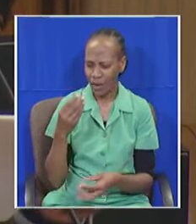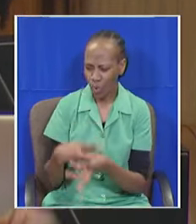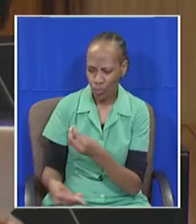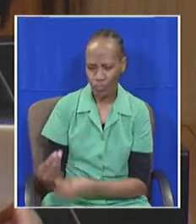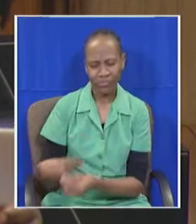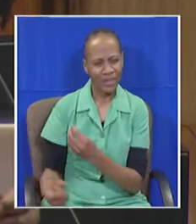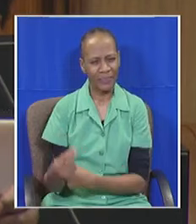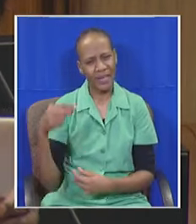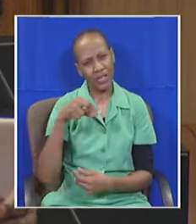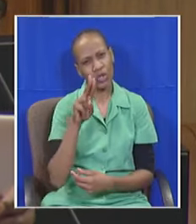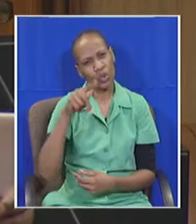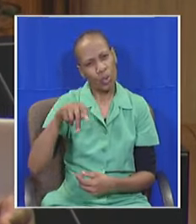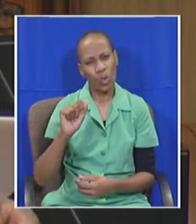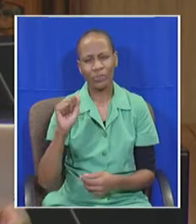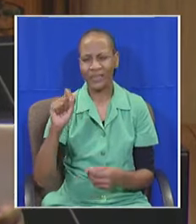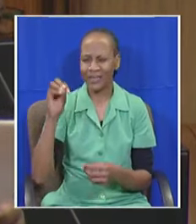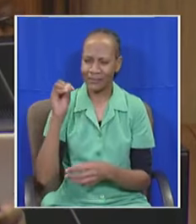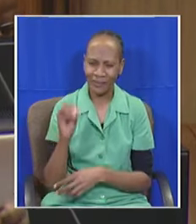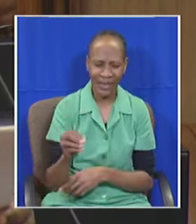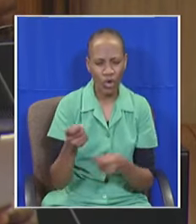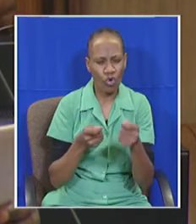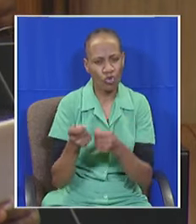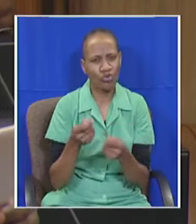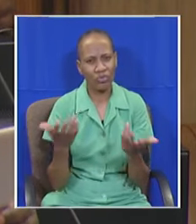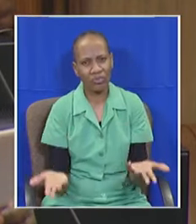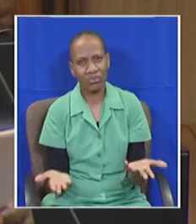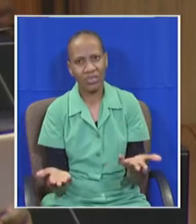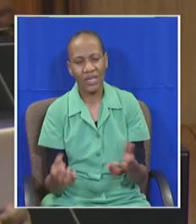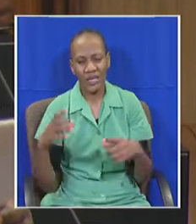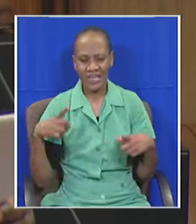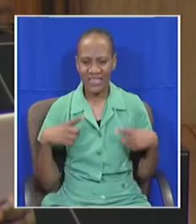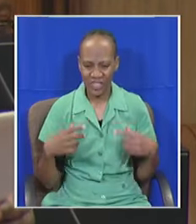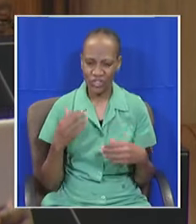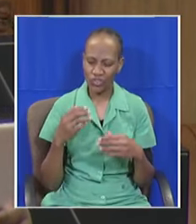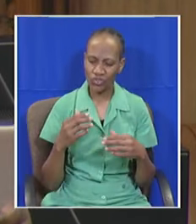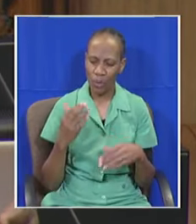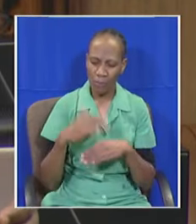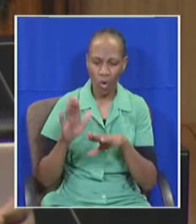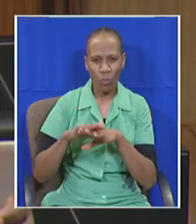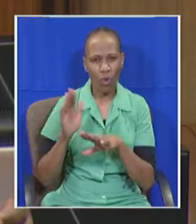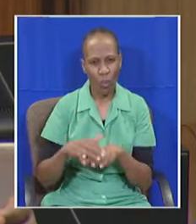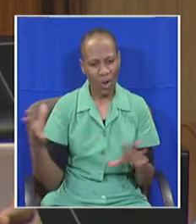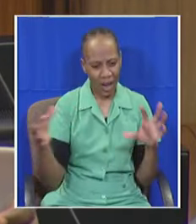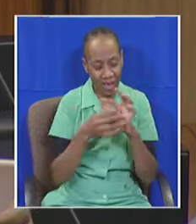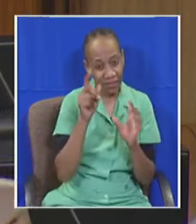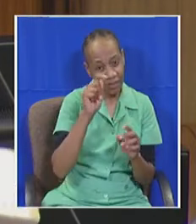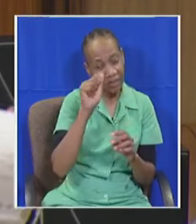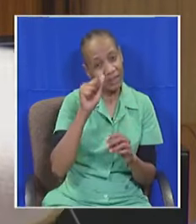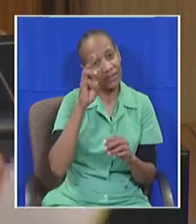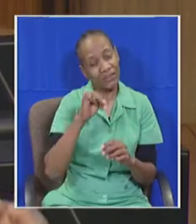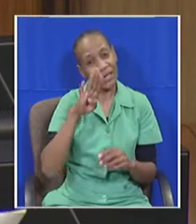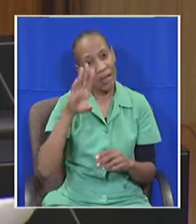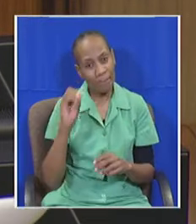the Guptas and Duduzani Zime as the new oligarch, with their get-rich-quick schemes, O.R. Tambo cannot be associated with these